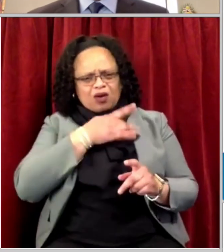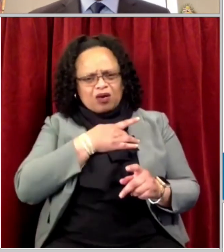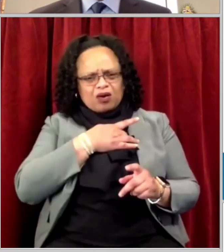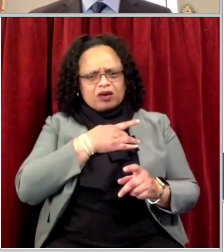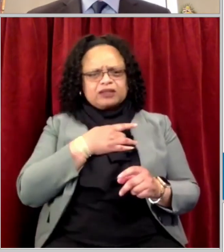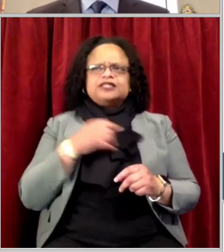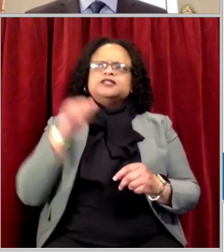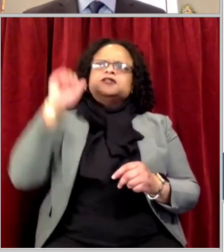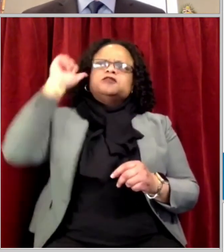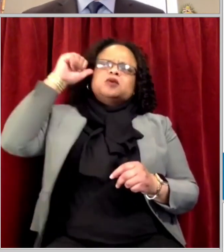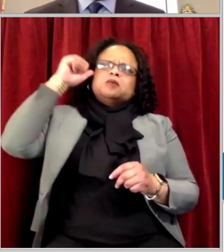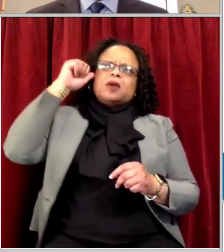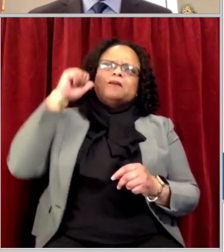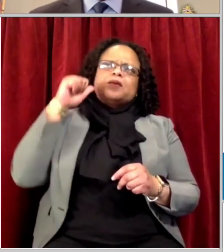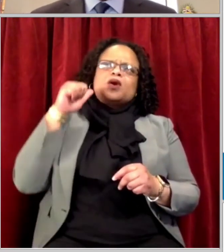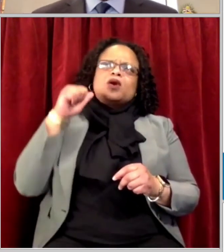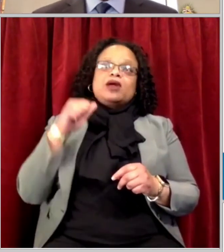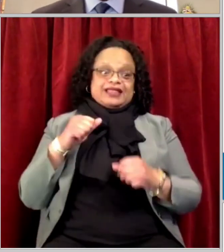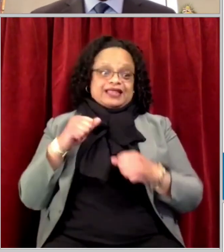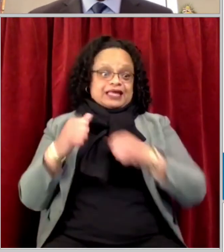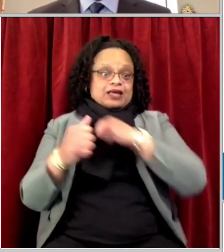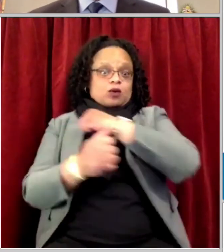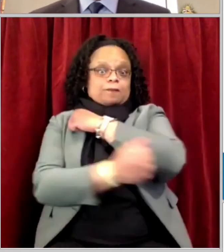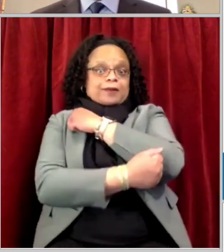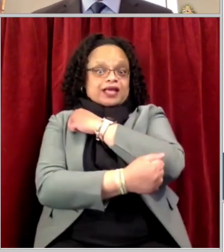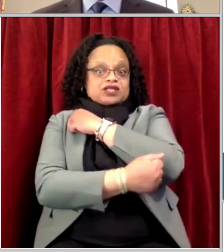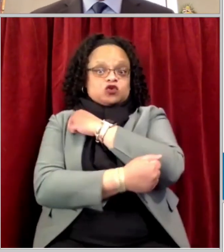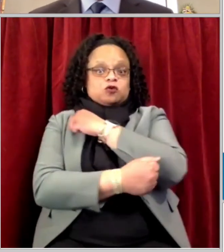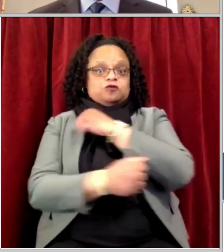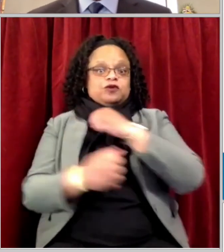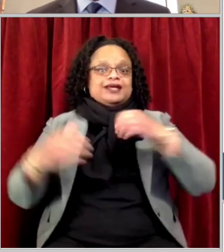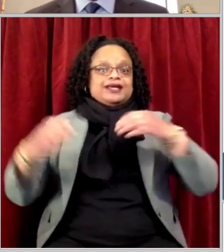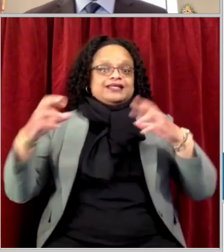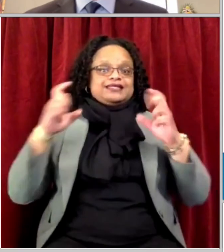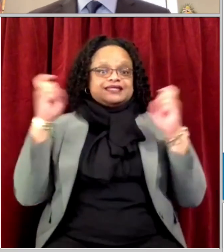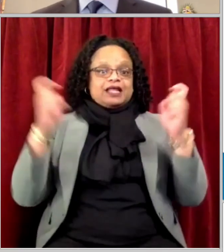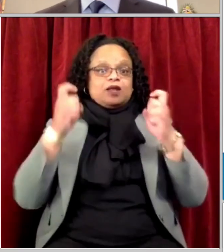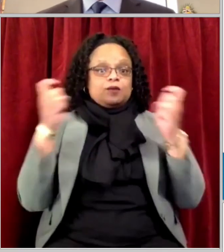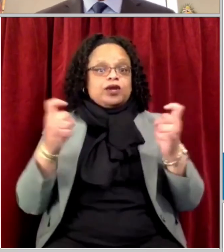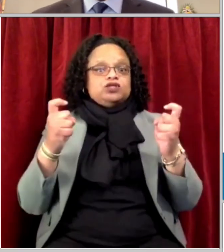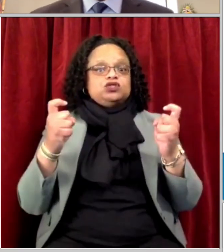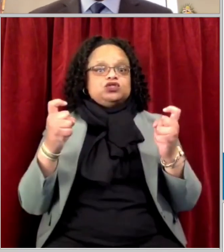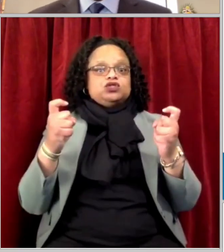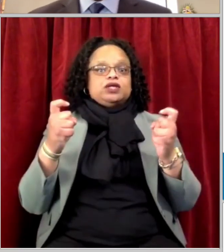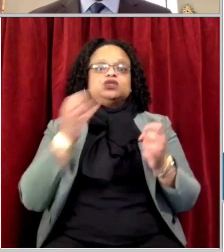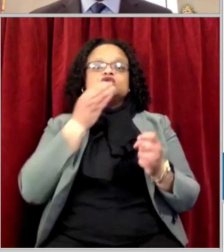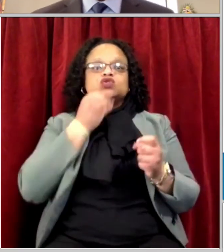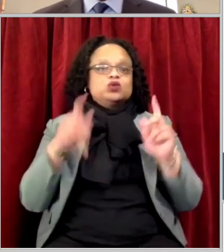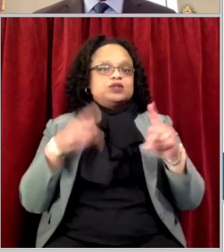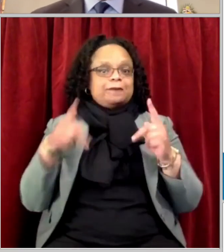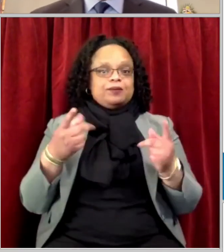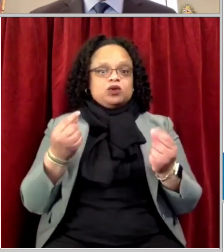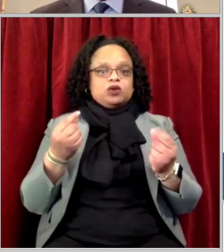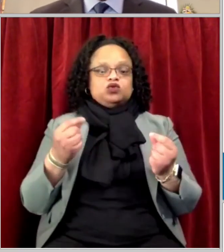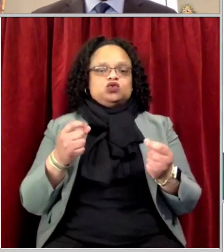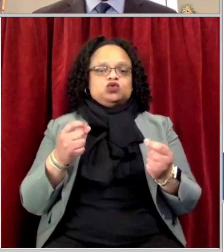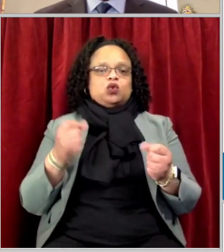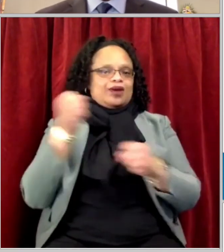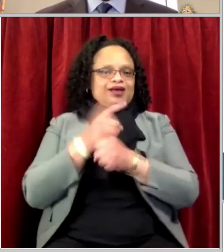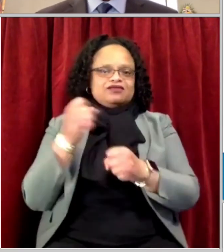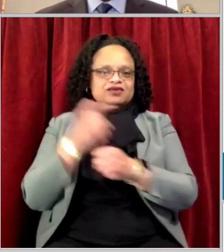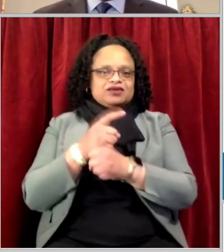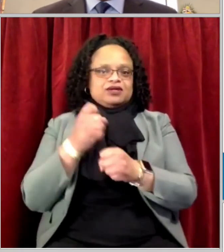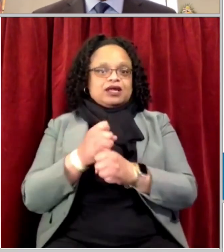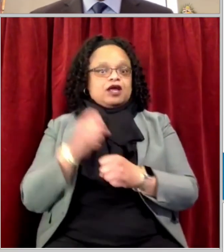am reminded of the Passover feast the Jewish people observed every year in memory of Exodus from